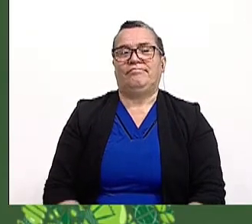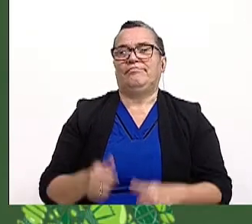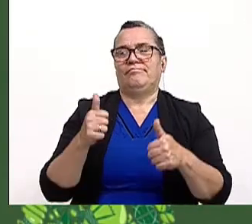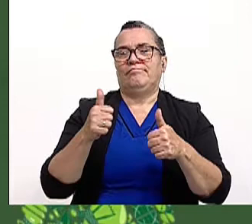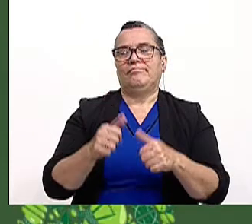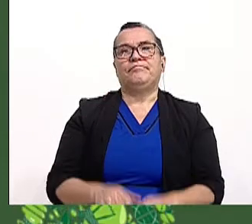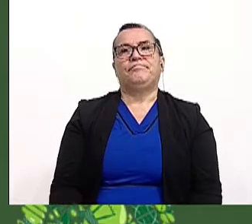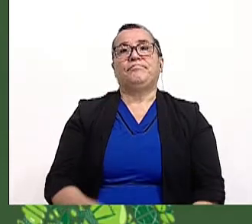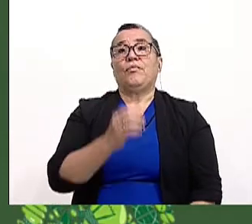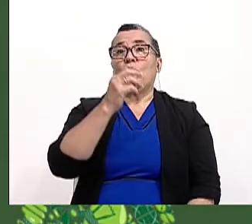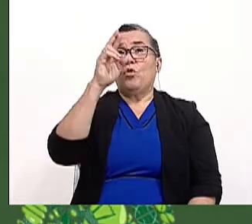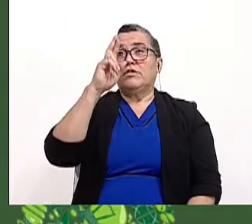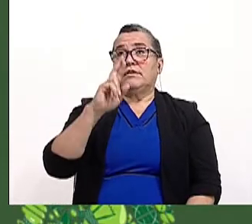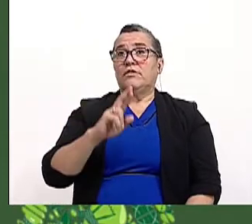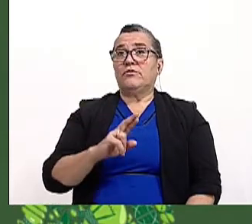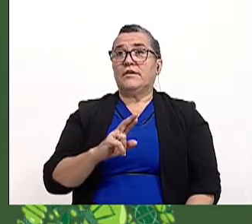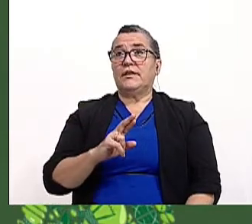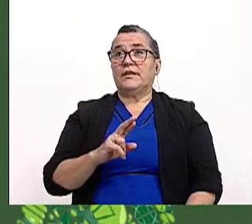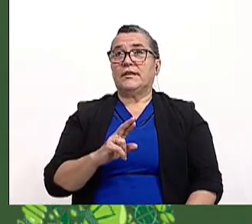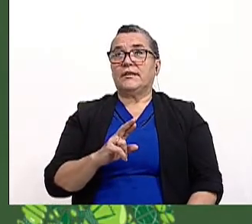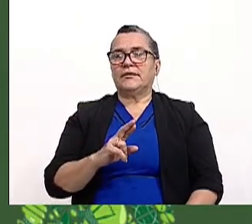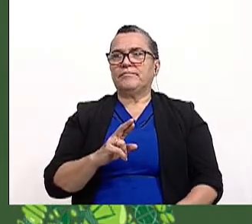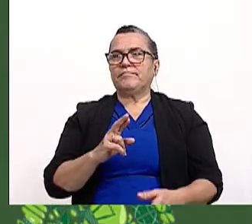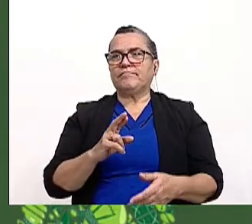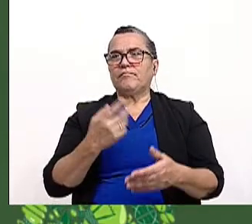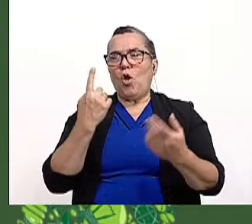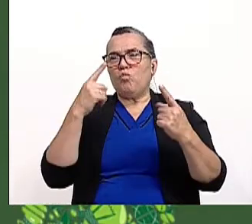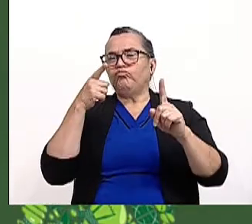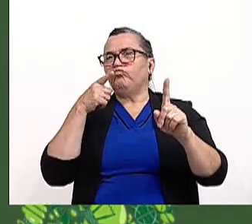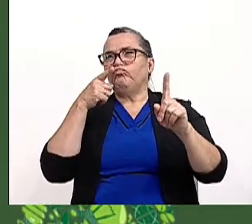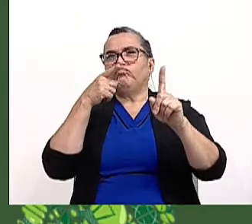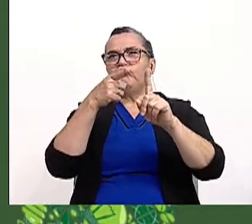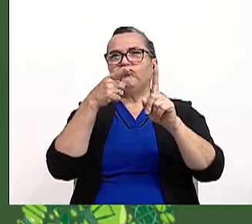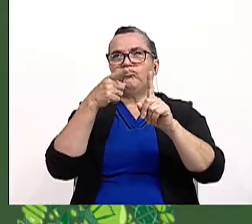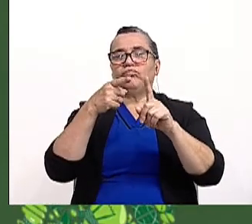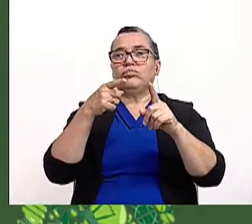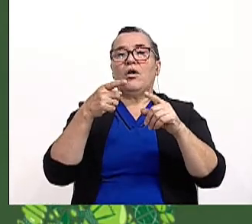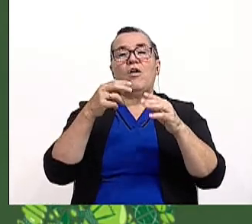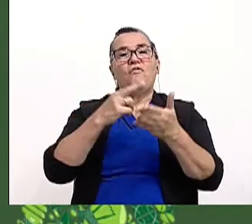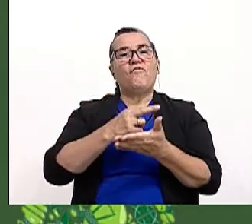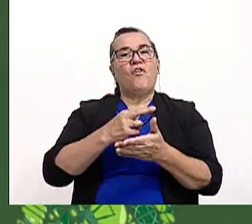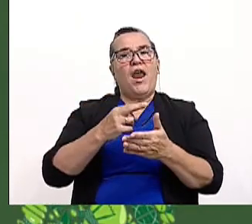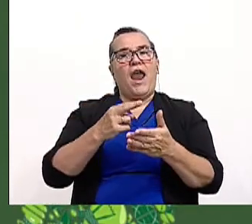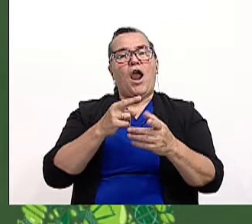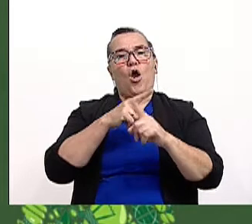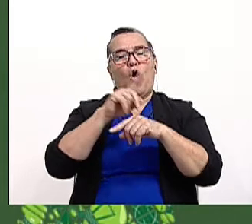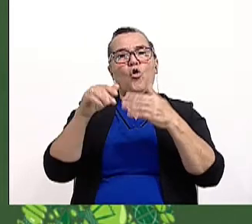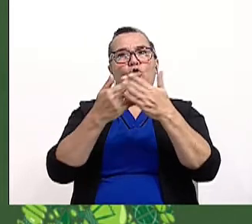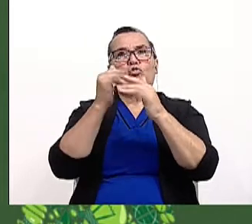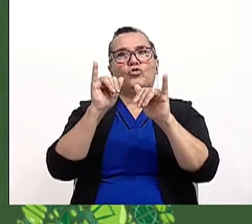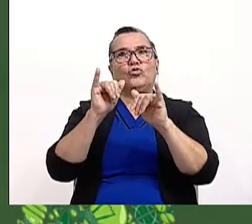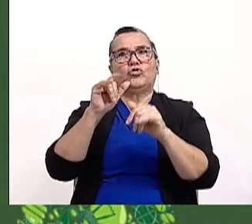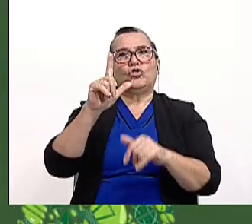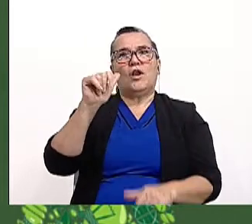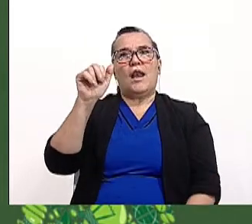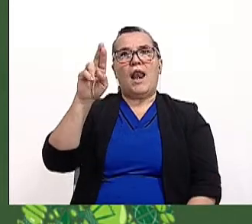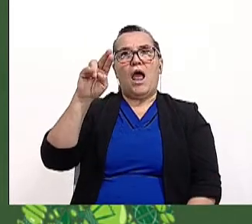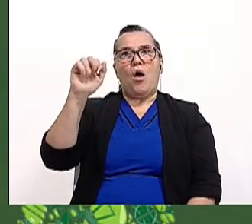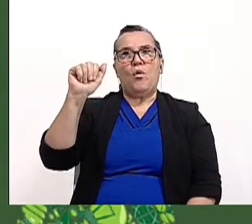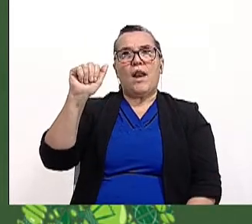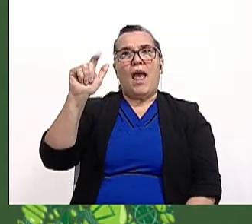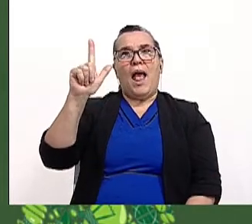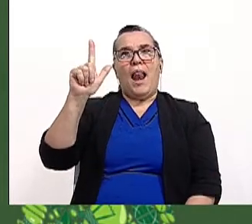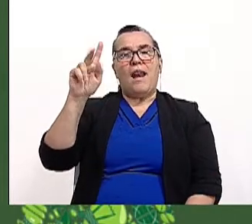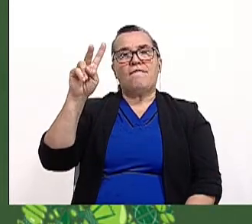Okay, Costa Rica achieves 2 new records in sustainability effort by Laura Alvarado, July